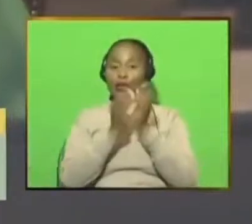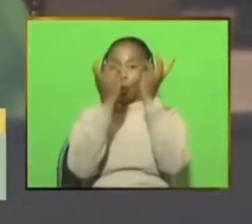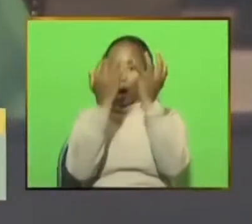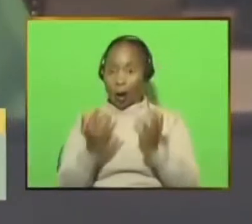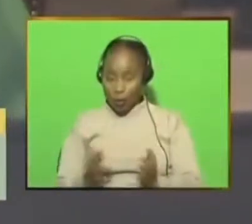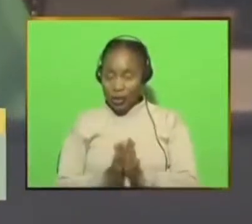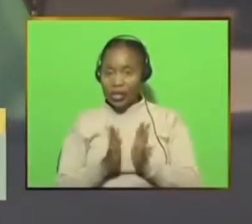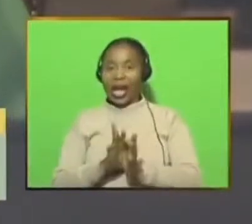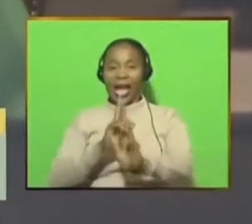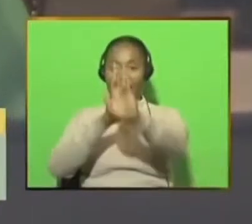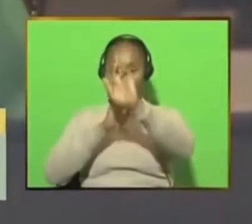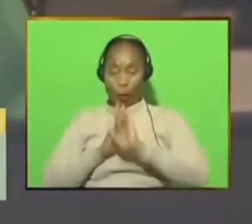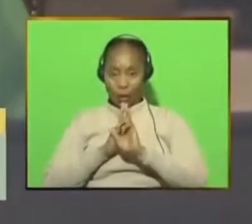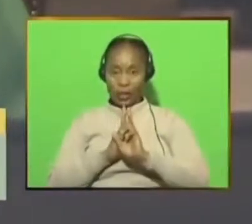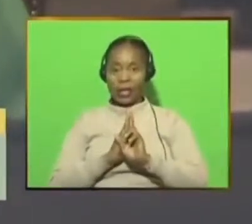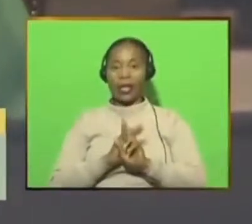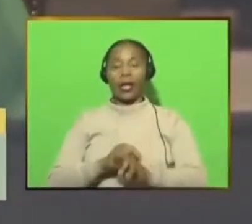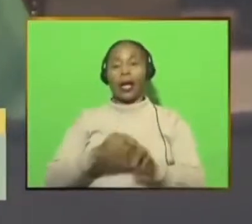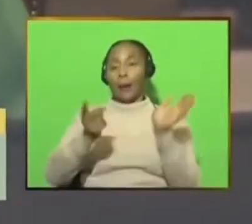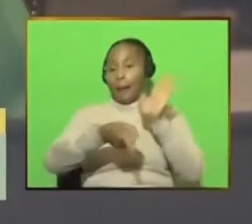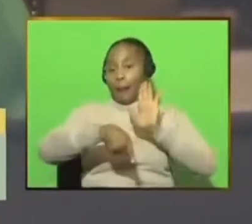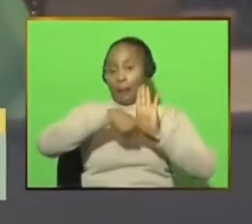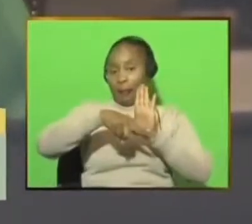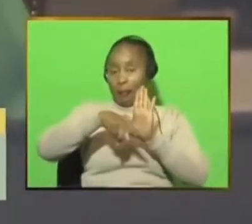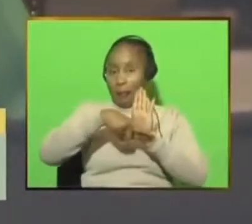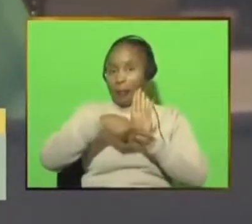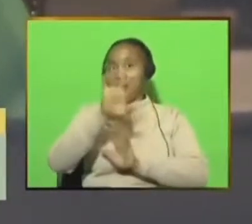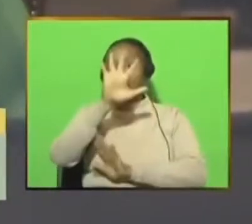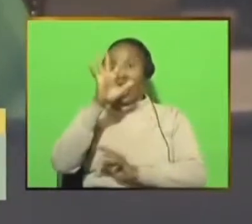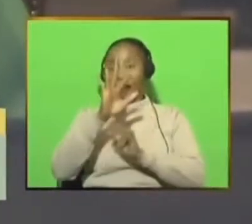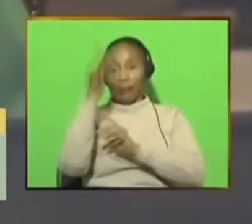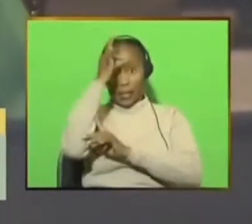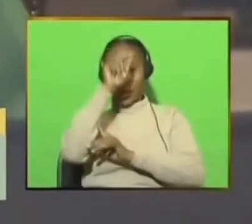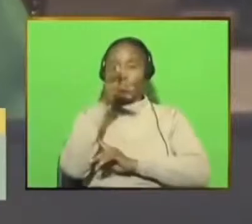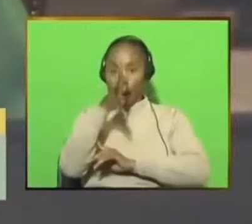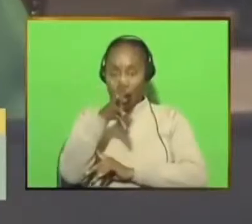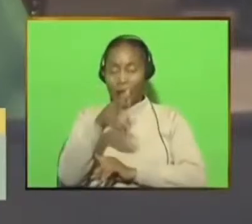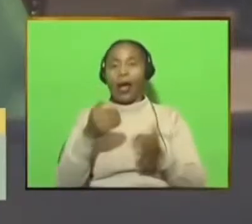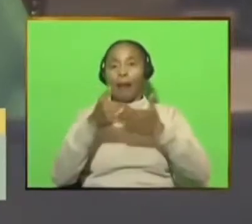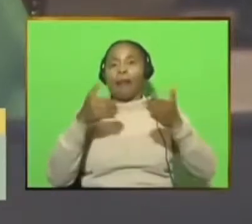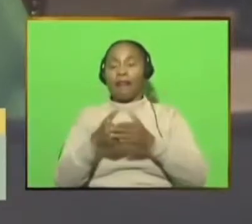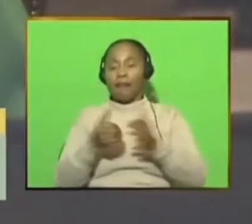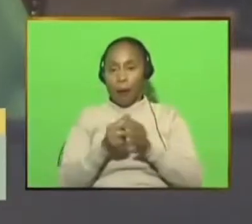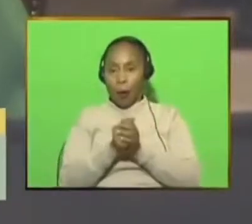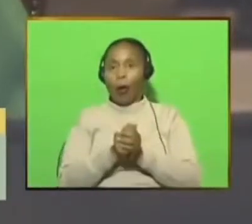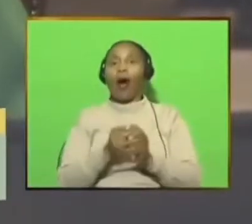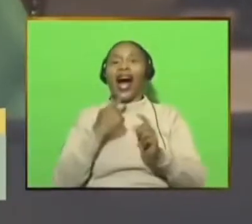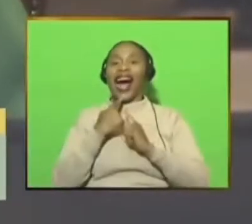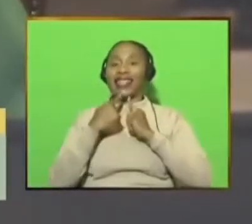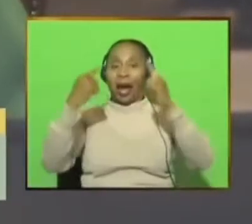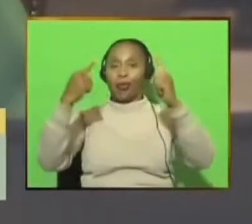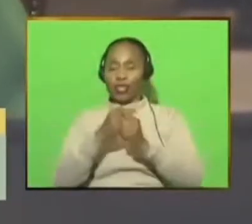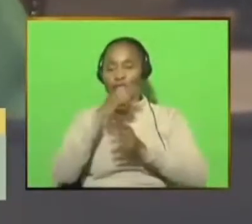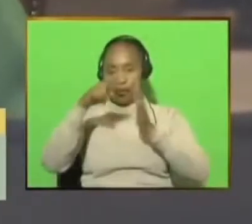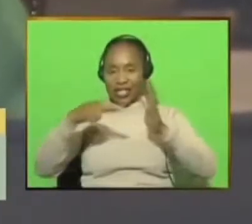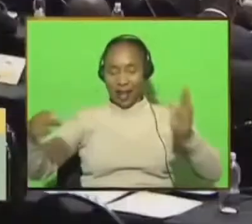will be rung for 5 minutes before resumption of proceedings. Chief Justice? Chief Justice.